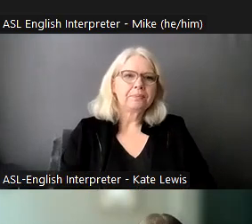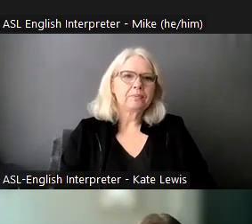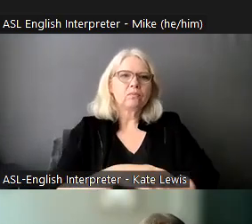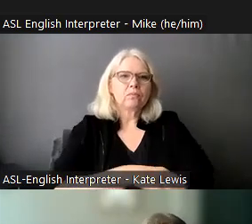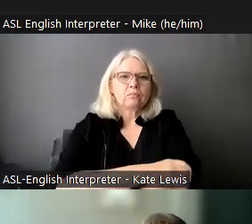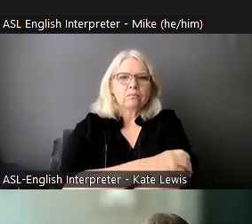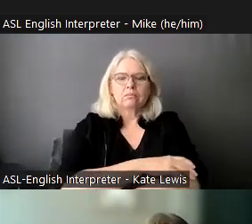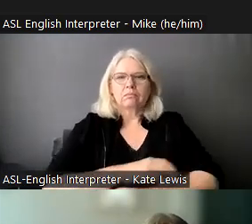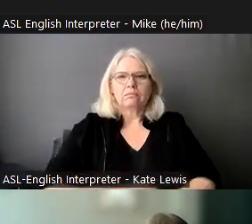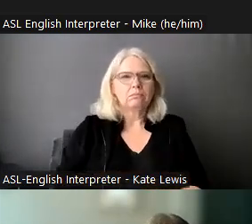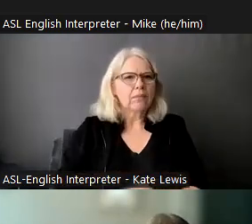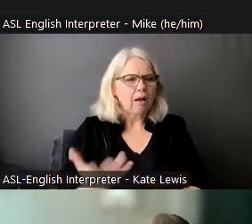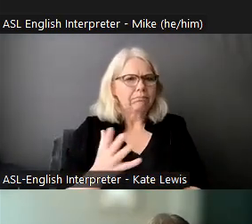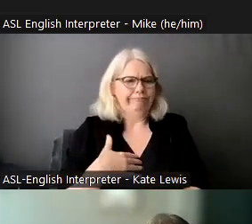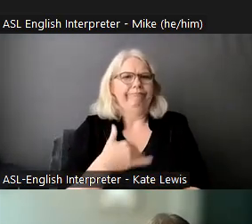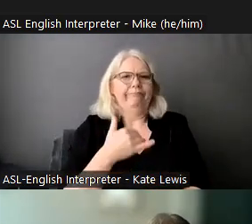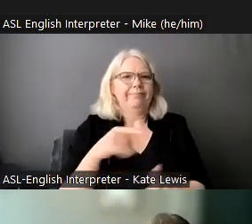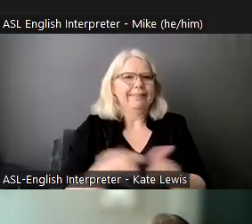I think that's a duplicate. We'll go ahead again.